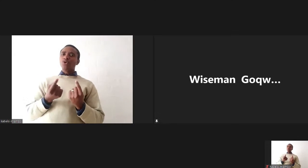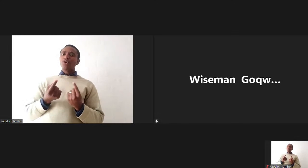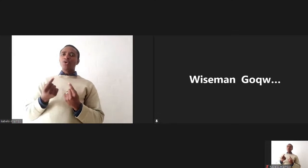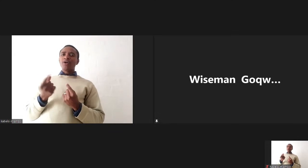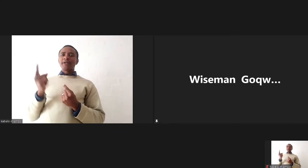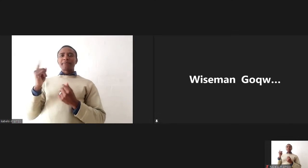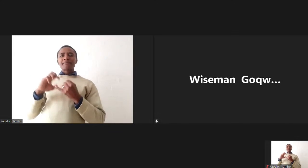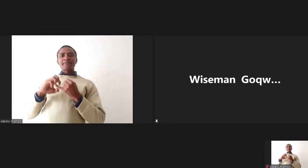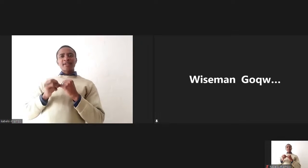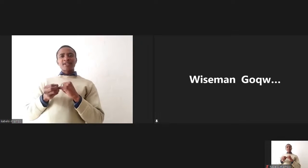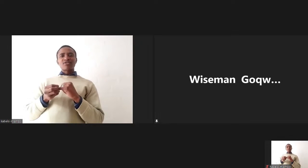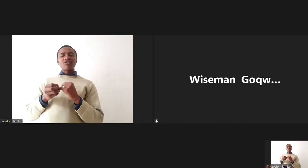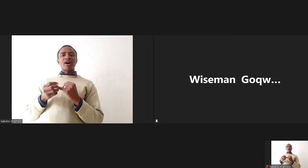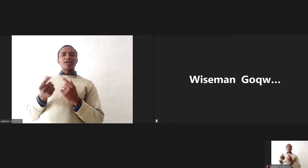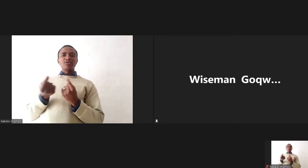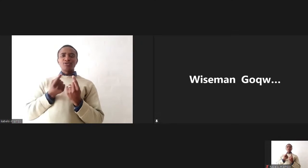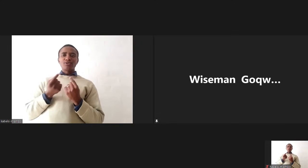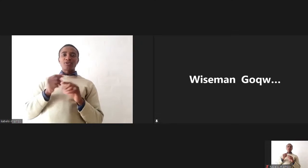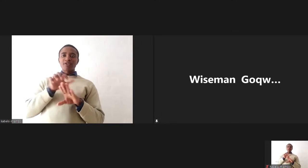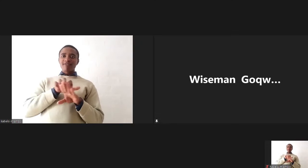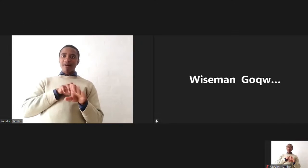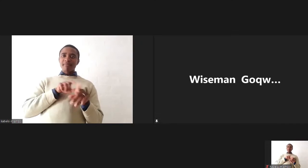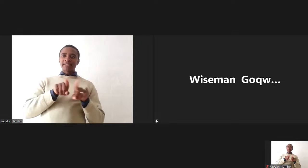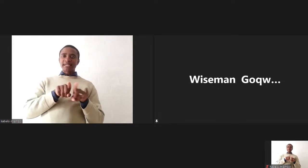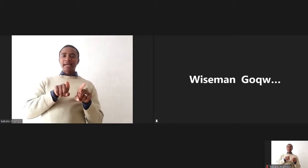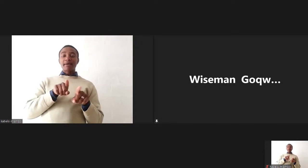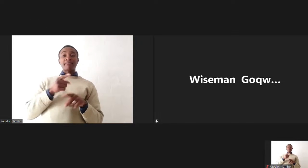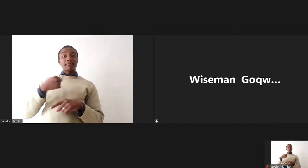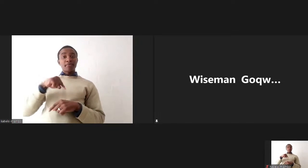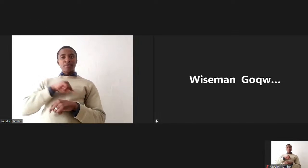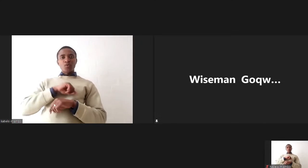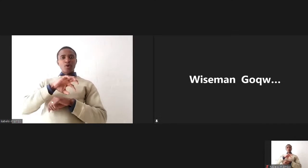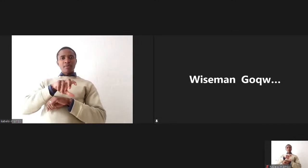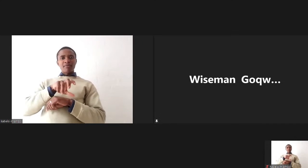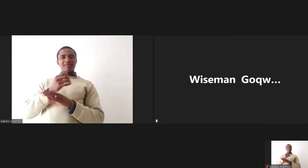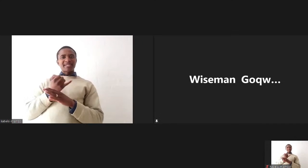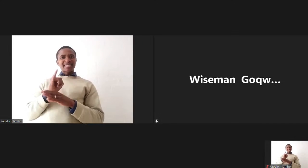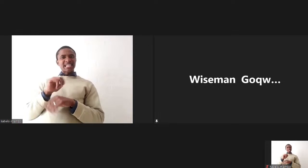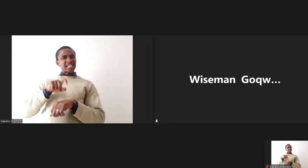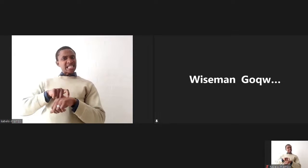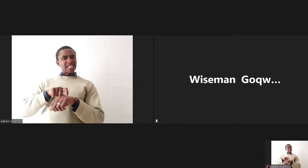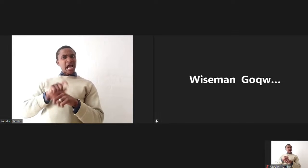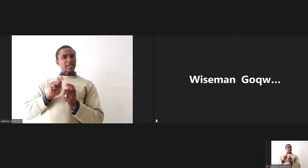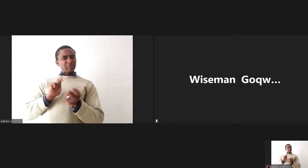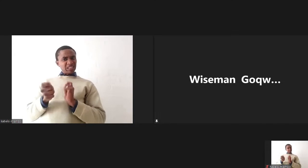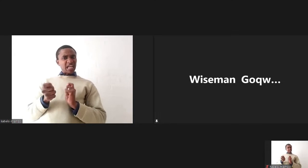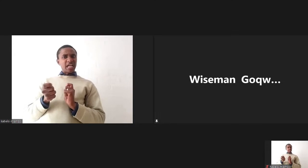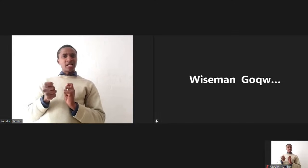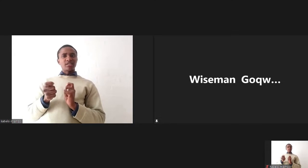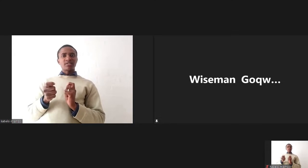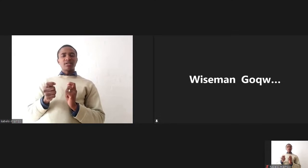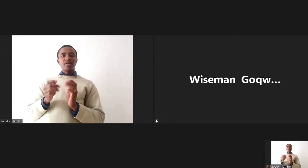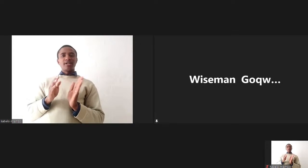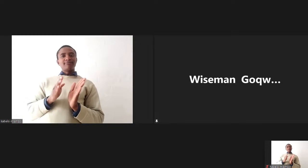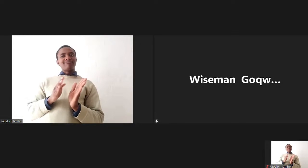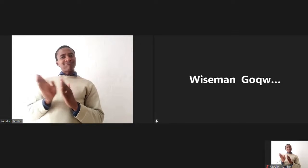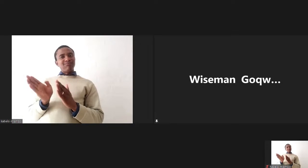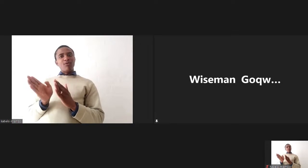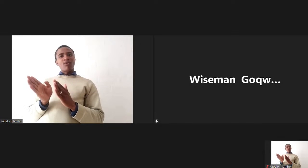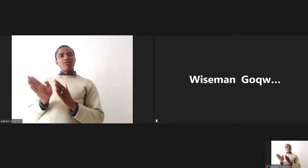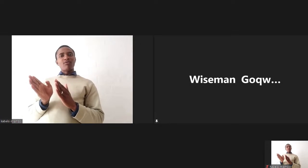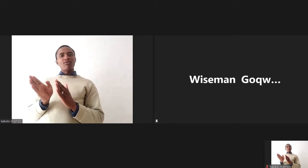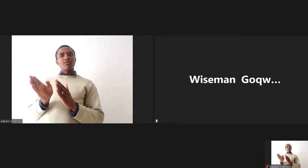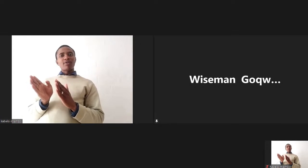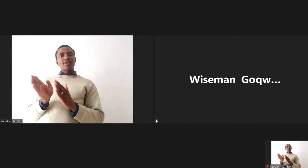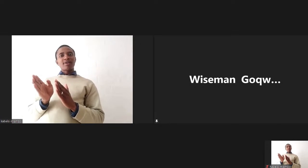farmers themselves, I think it's one of the things that as the province we feel like it's now time to change and probably move away from that. We must give power to the